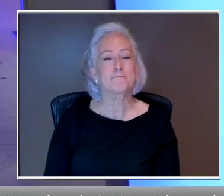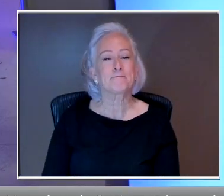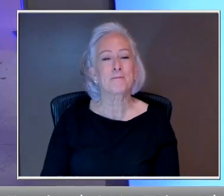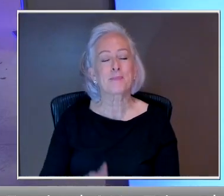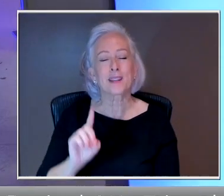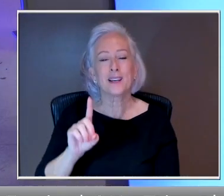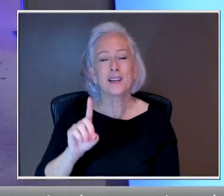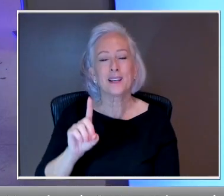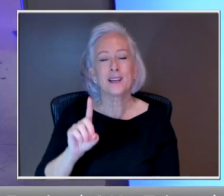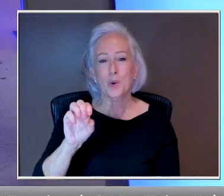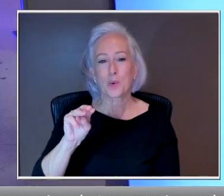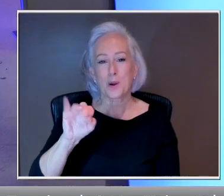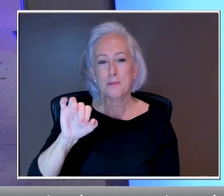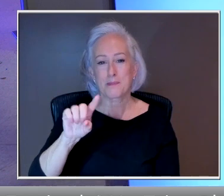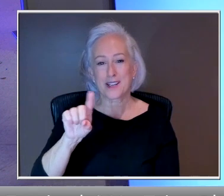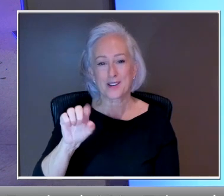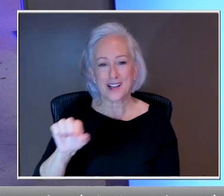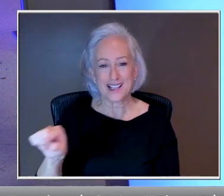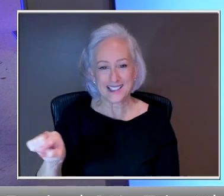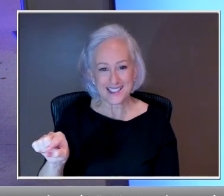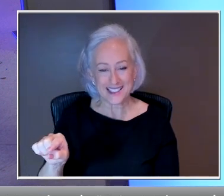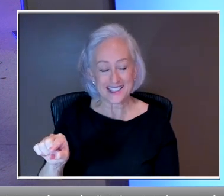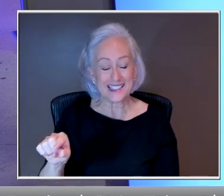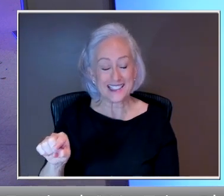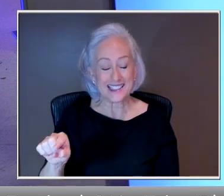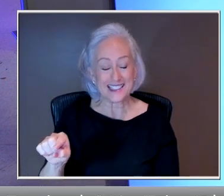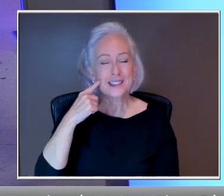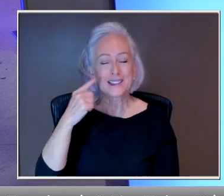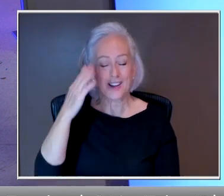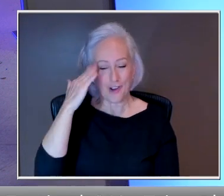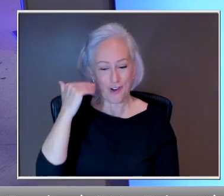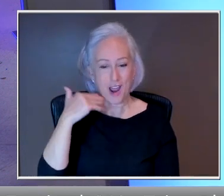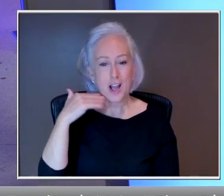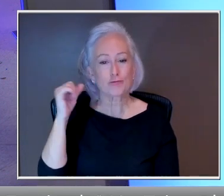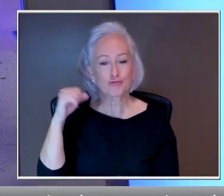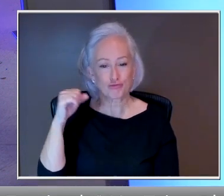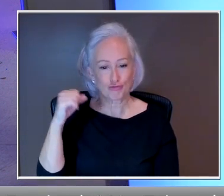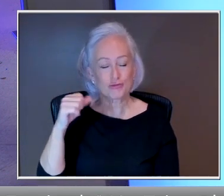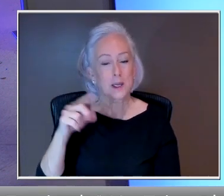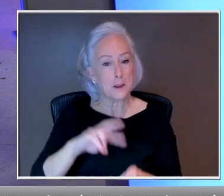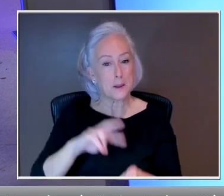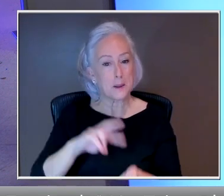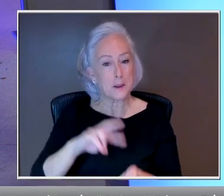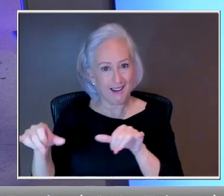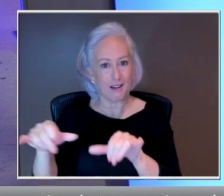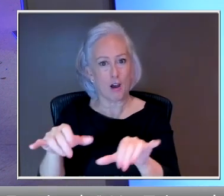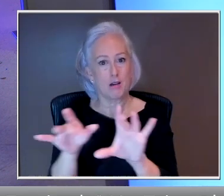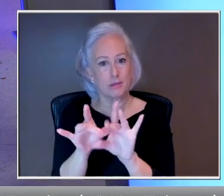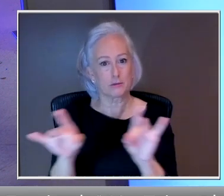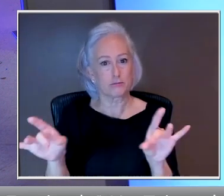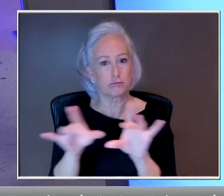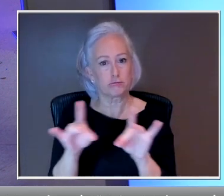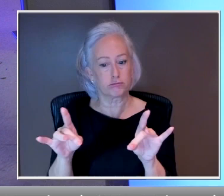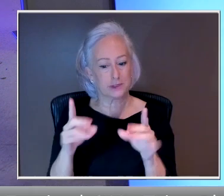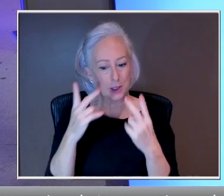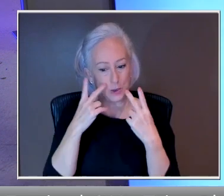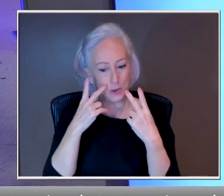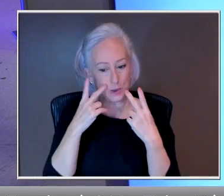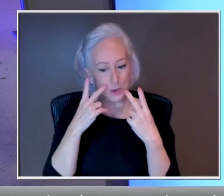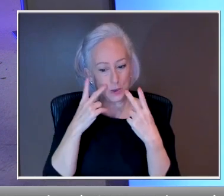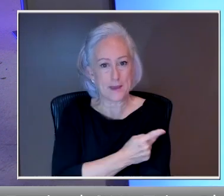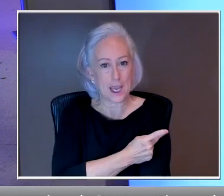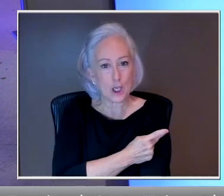head yes. This must be a common theme and a thread in the patients that you have seen. Is it common that people would get